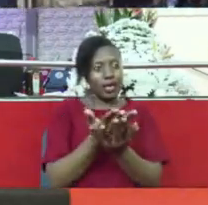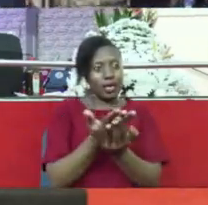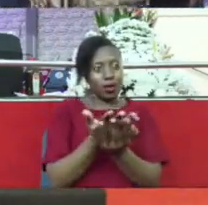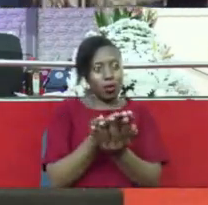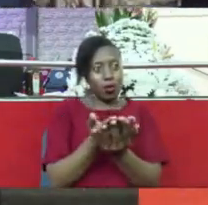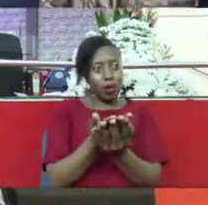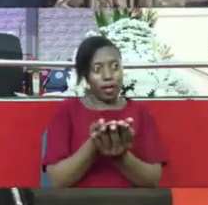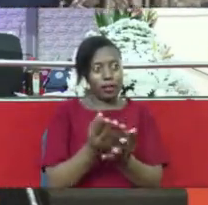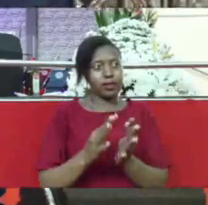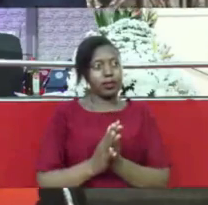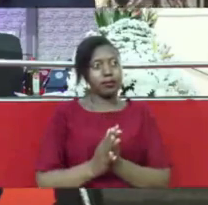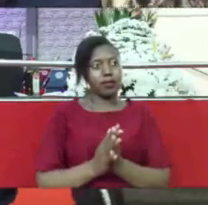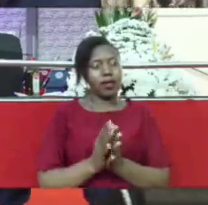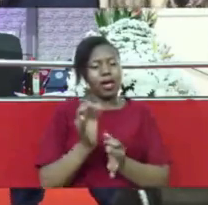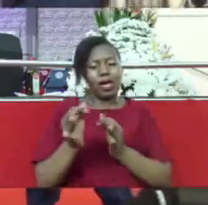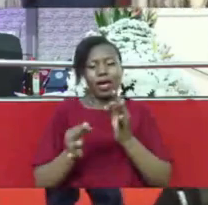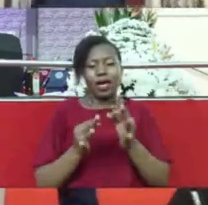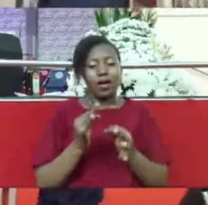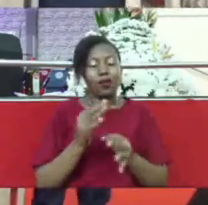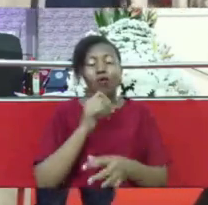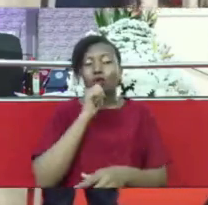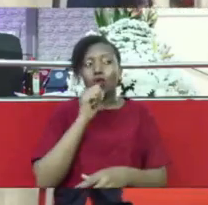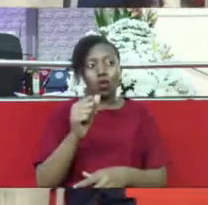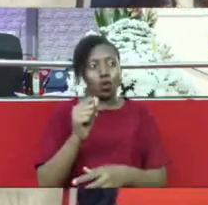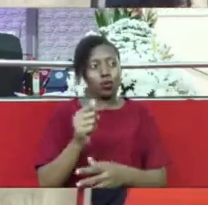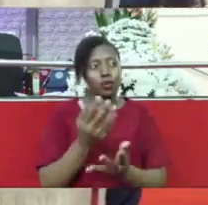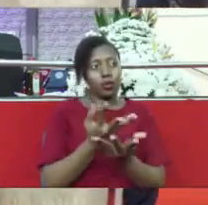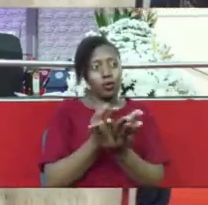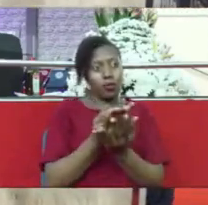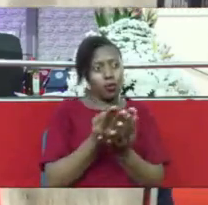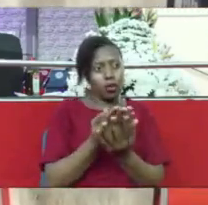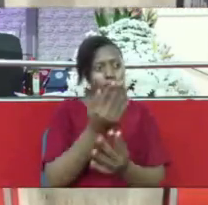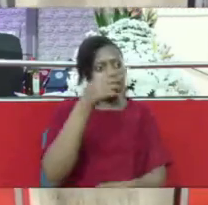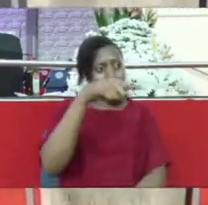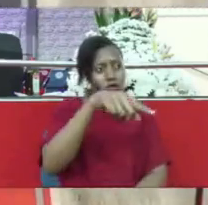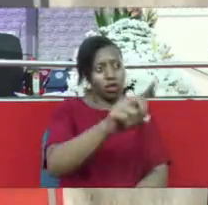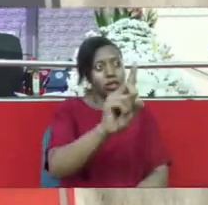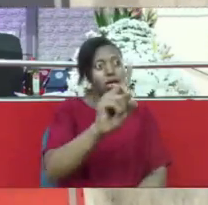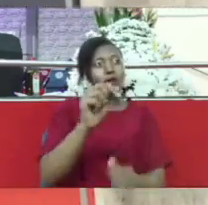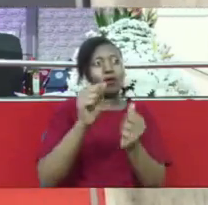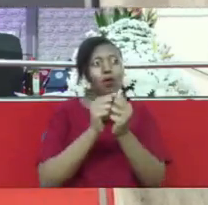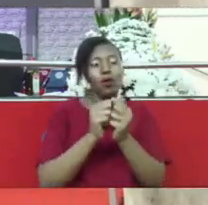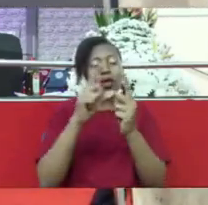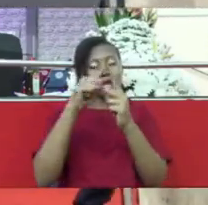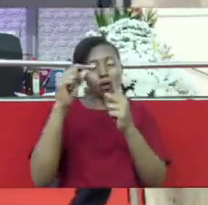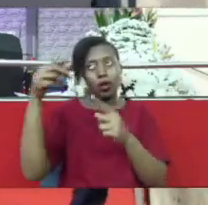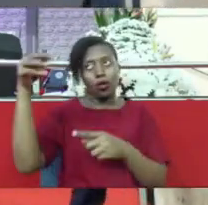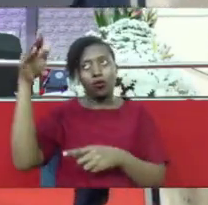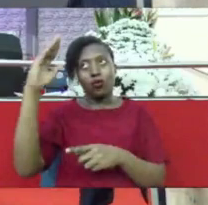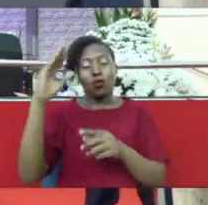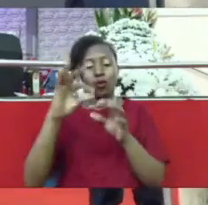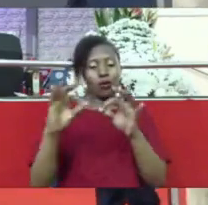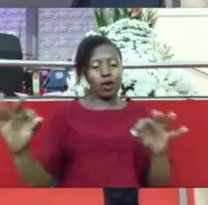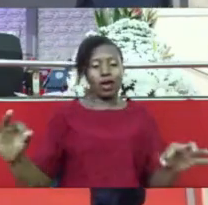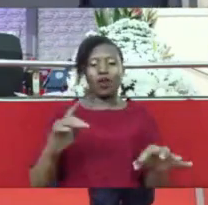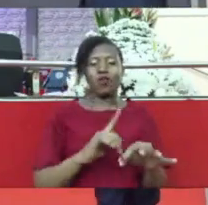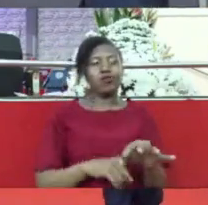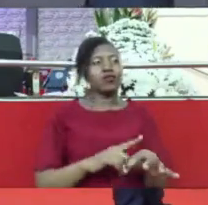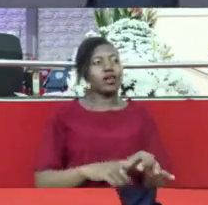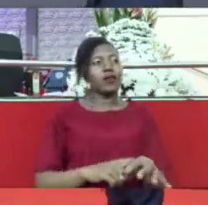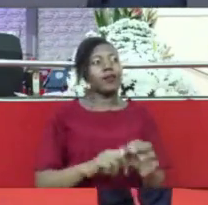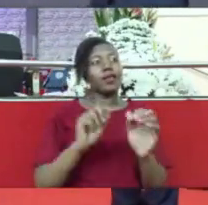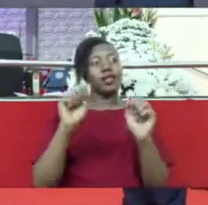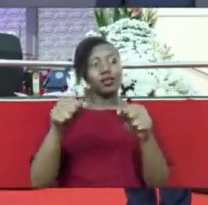you do not moisturize yourself with the word of God for too long, usipojekeza kwa neno la Mungu kwa muda mrefu, you will